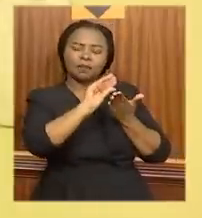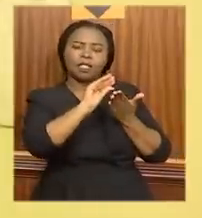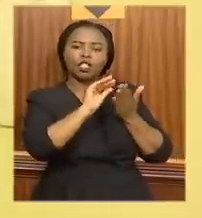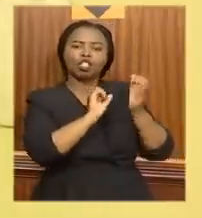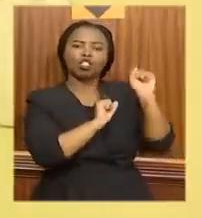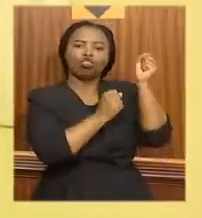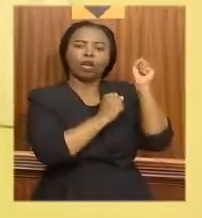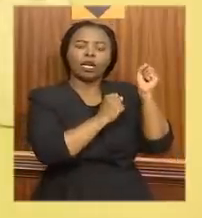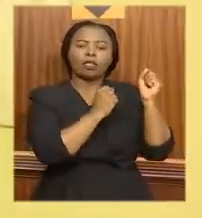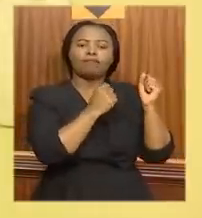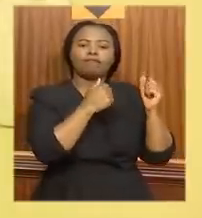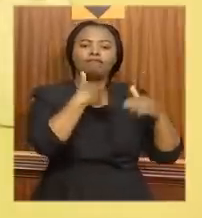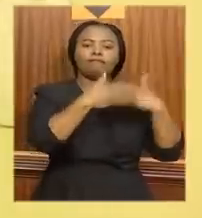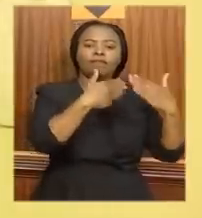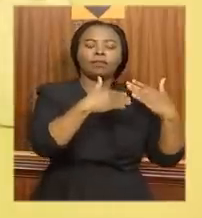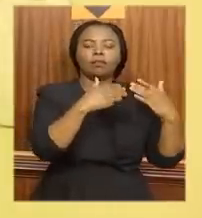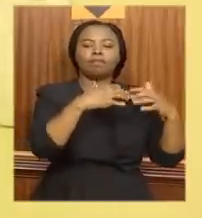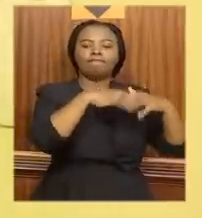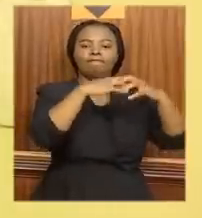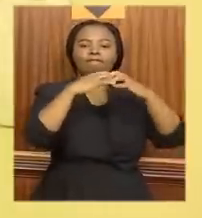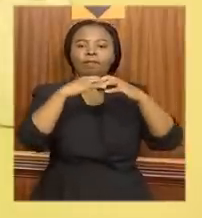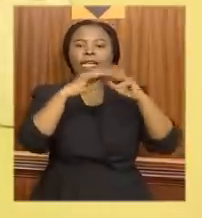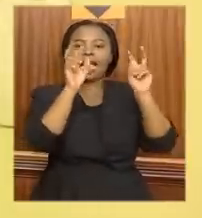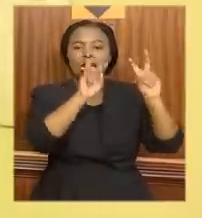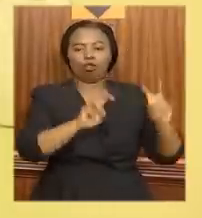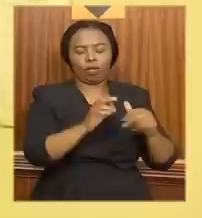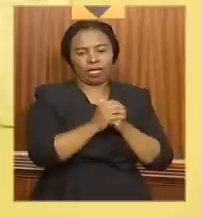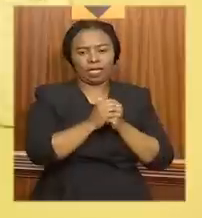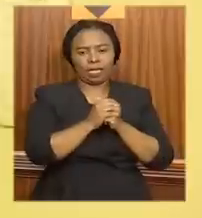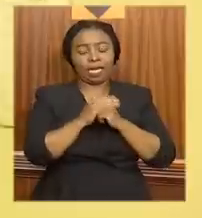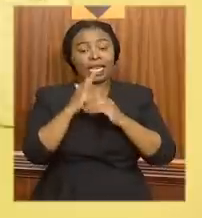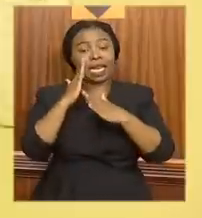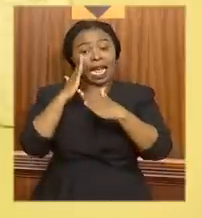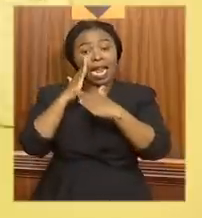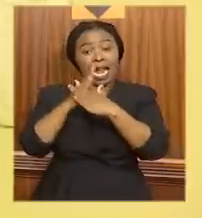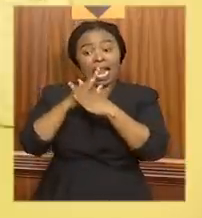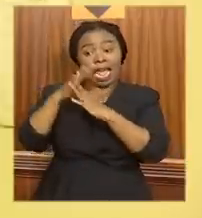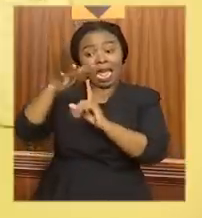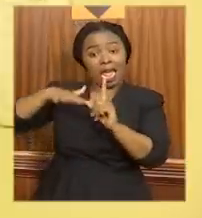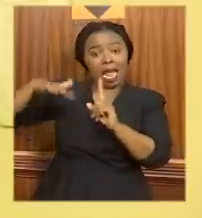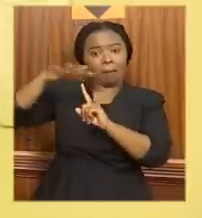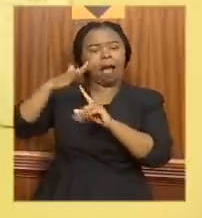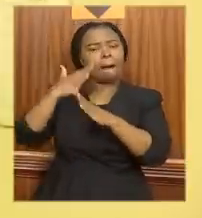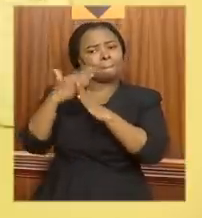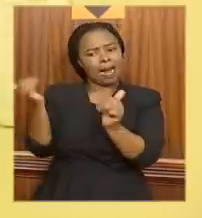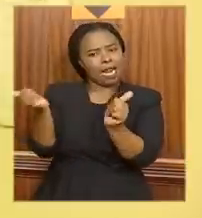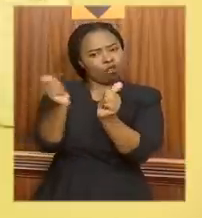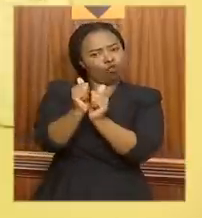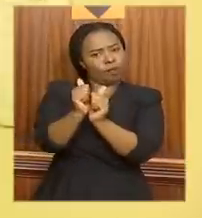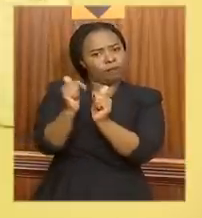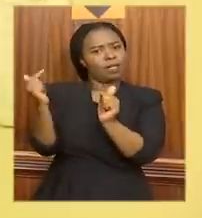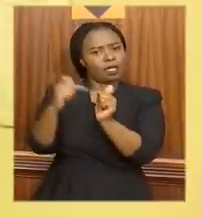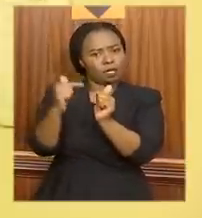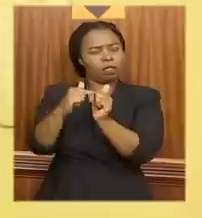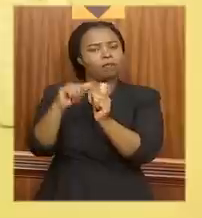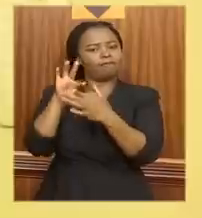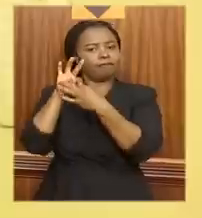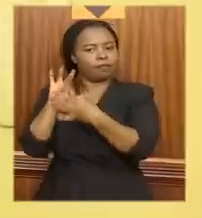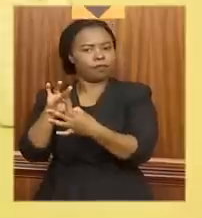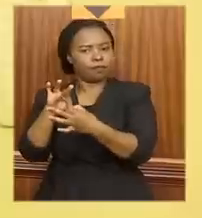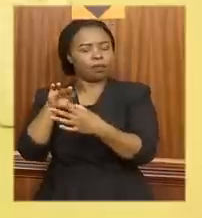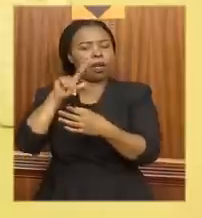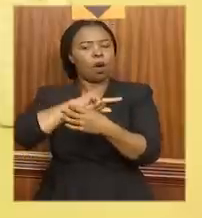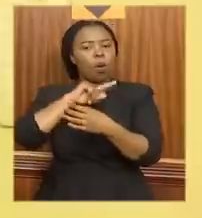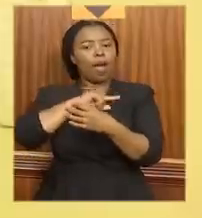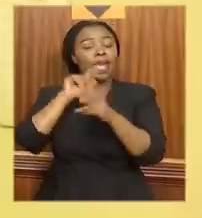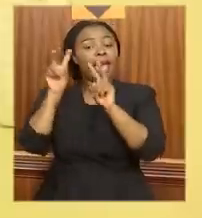well. Labor should engage in a spirit of partnership, mindful that achieving energy security is